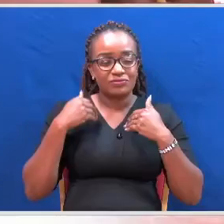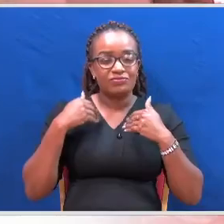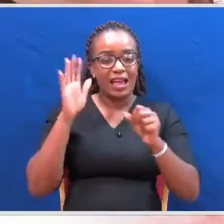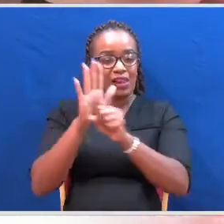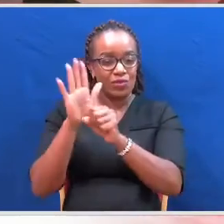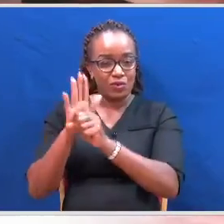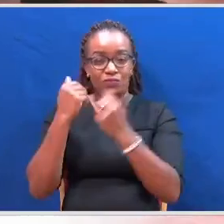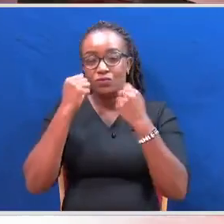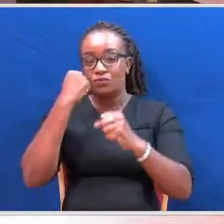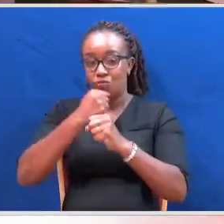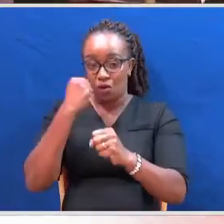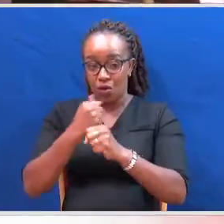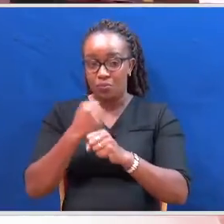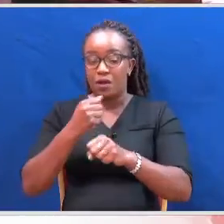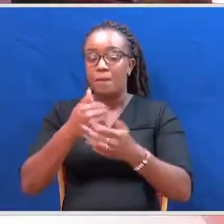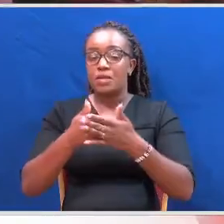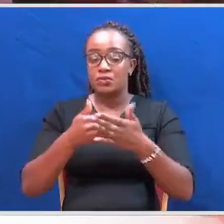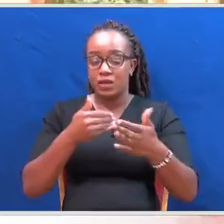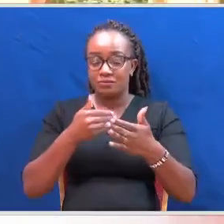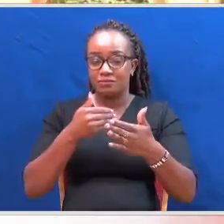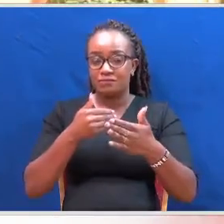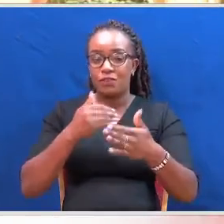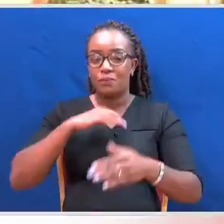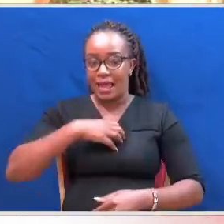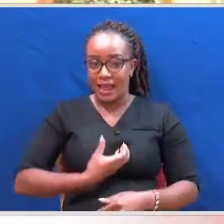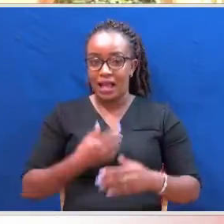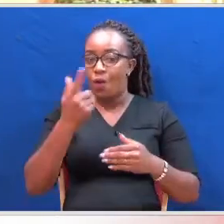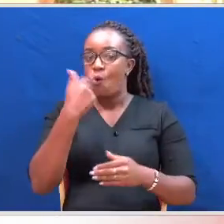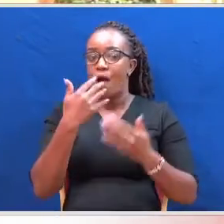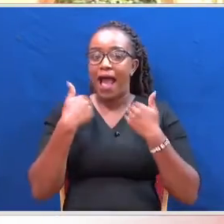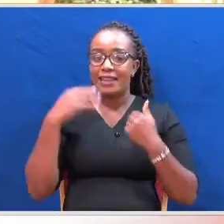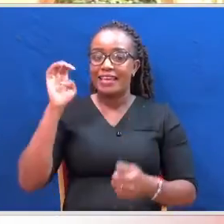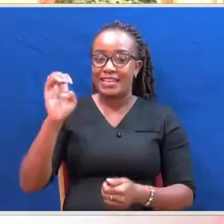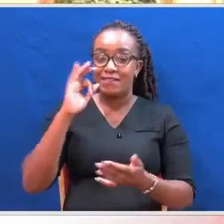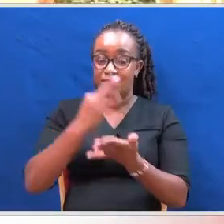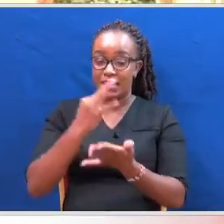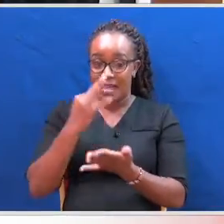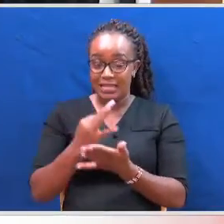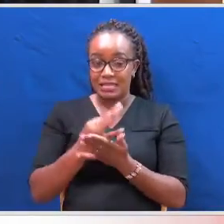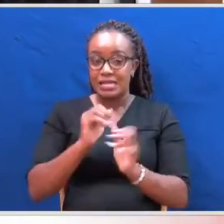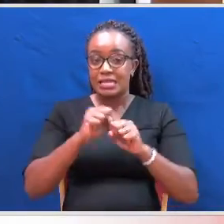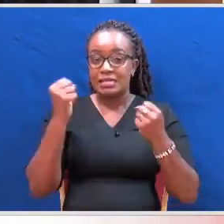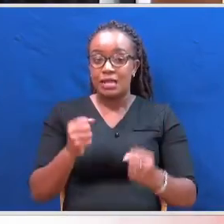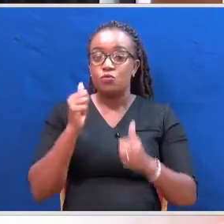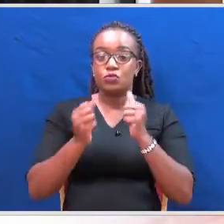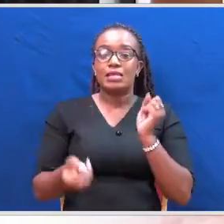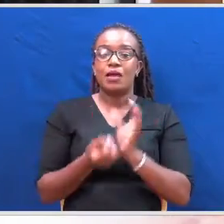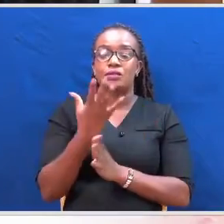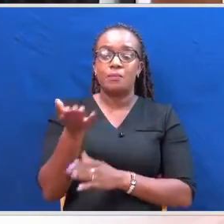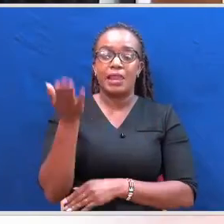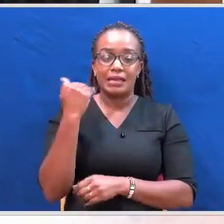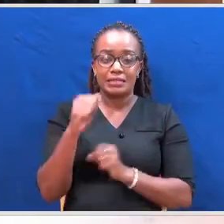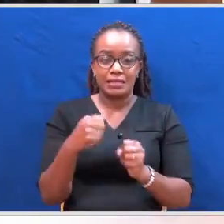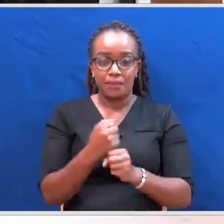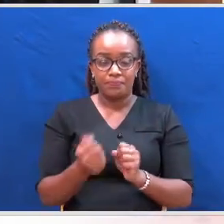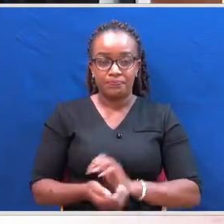despite retired Maraga having launched an e-filing system in the judiciary late last year. We've been able to migrate